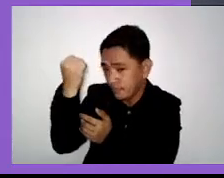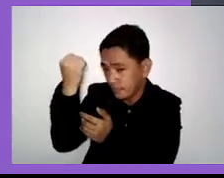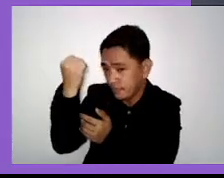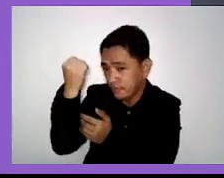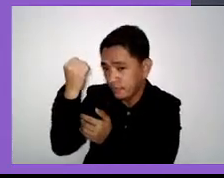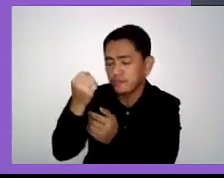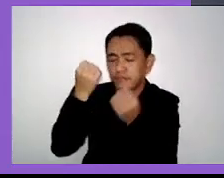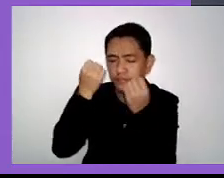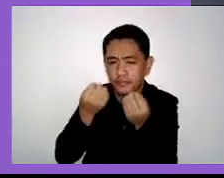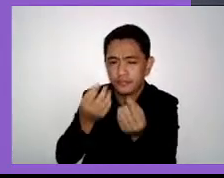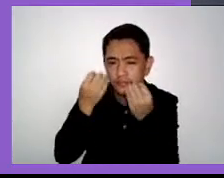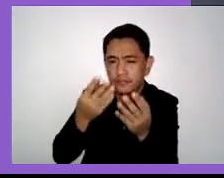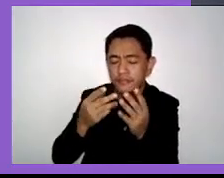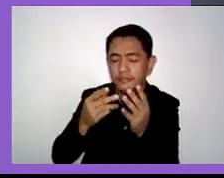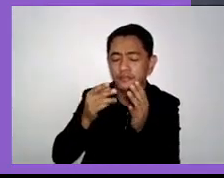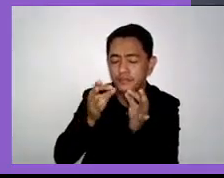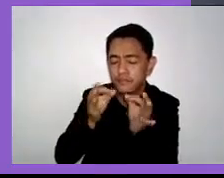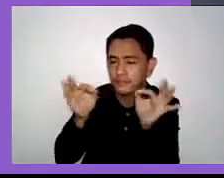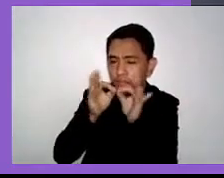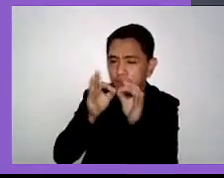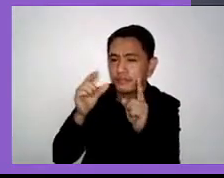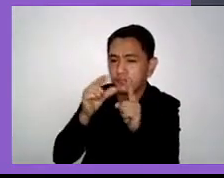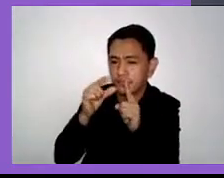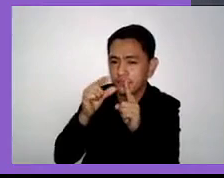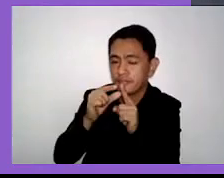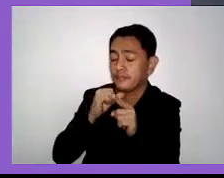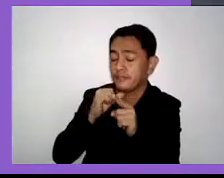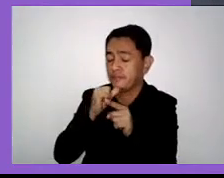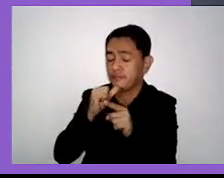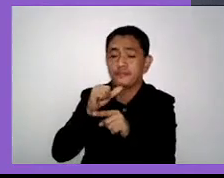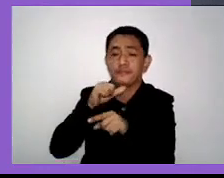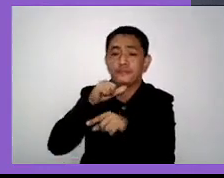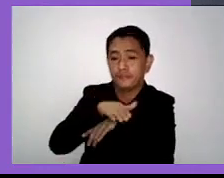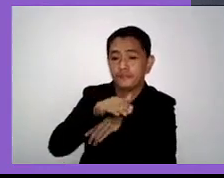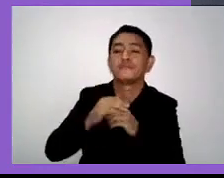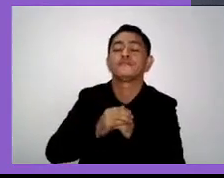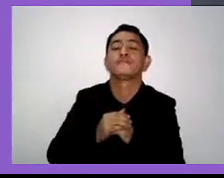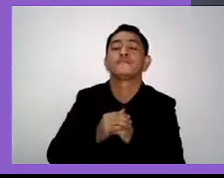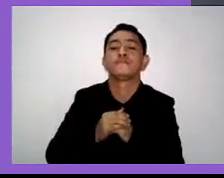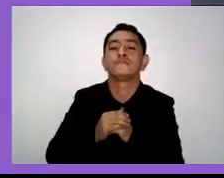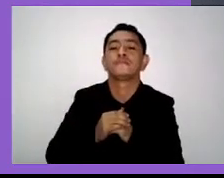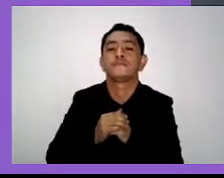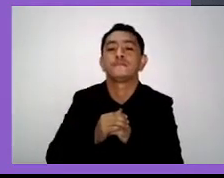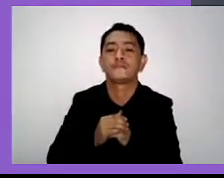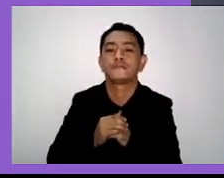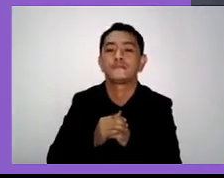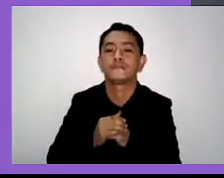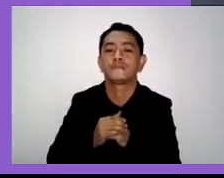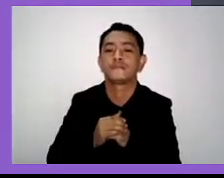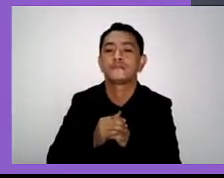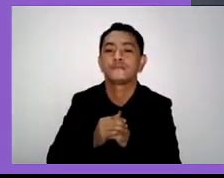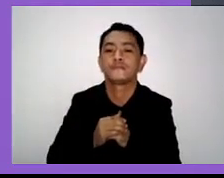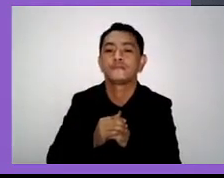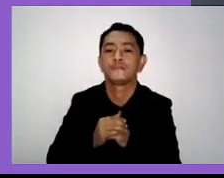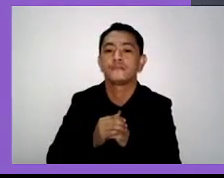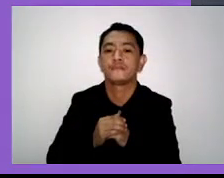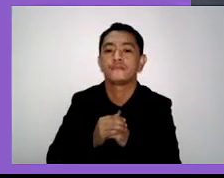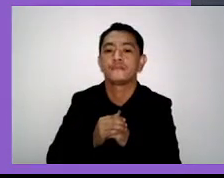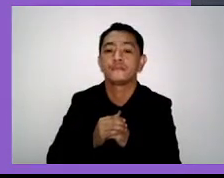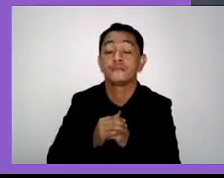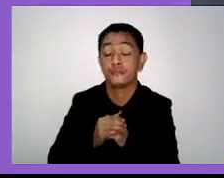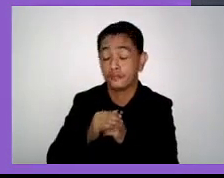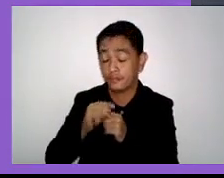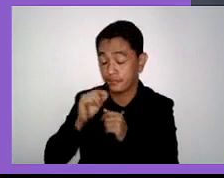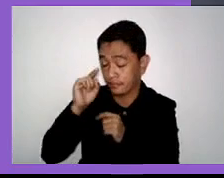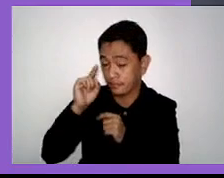lesson was ineffective. It is one thing to be able to spell